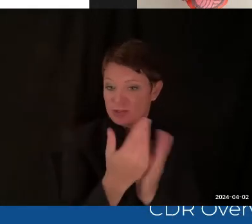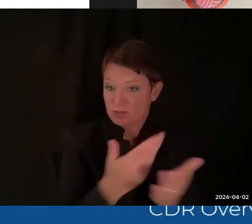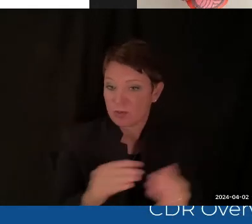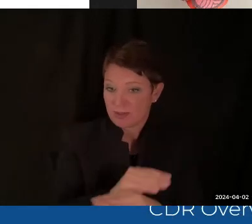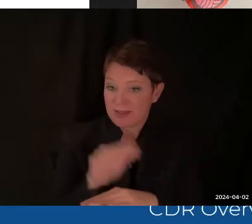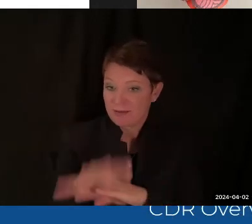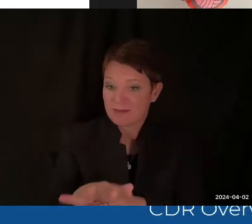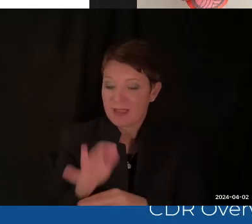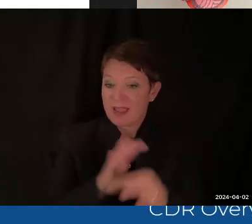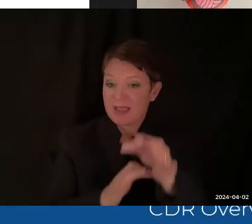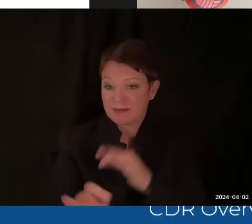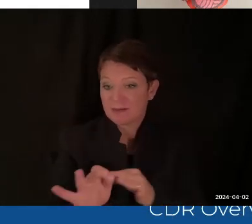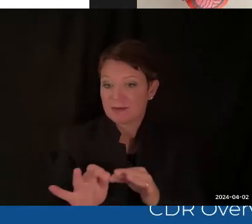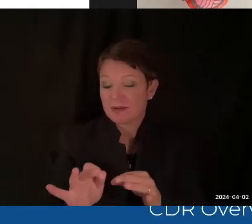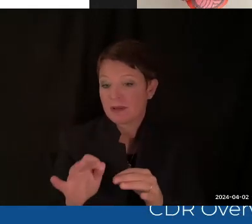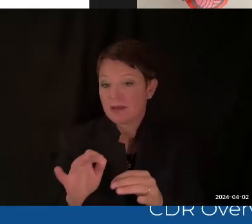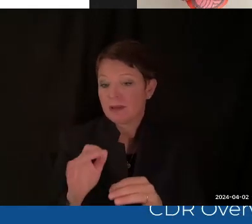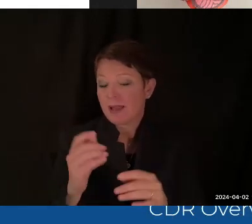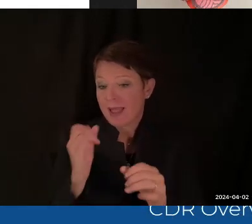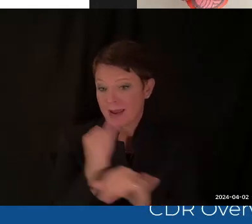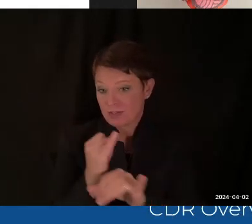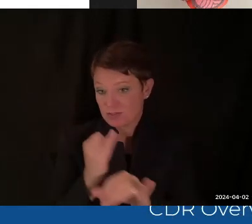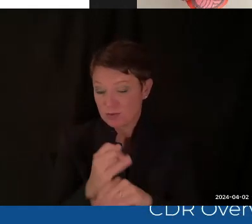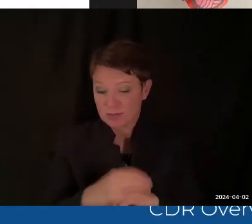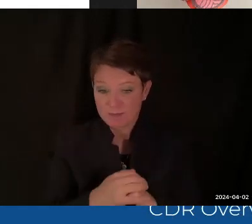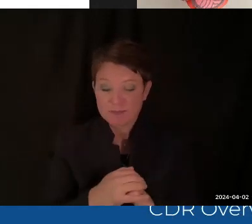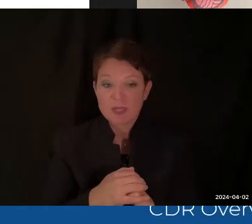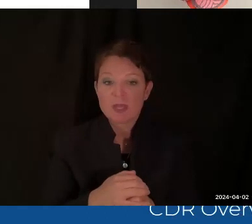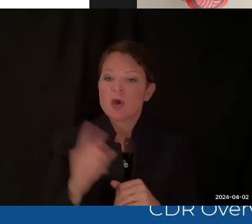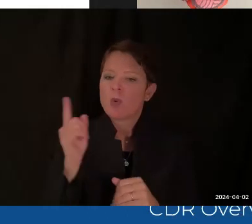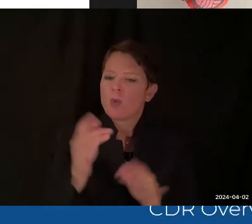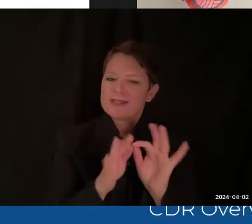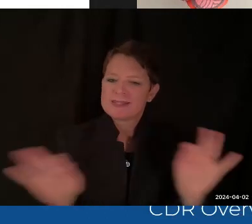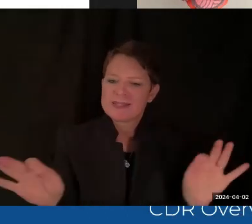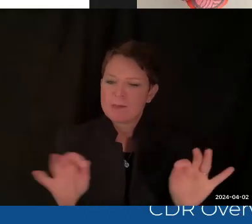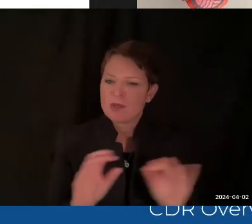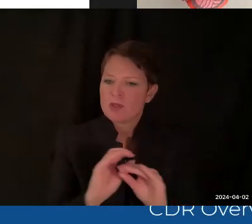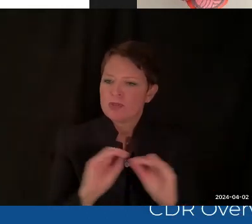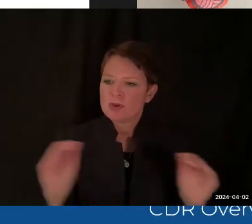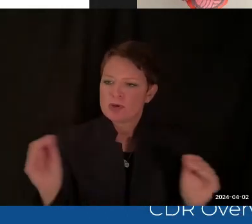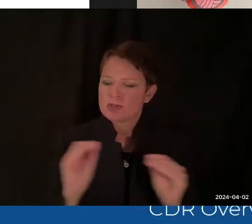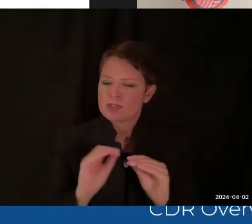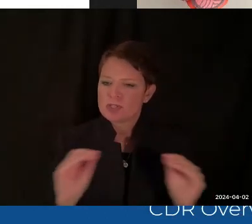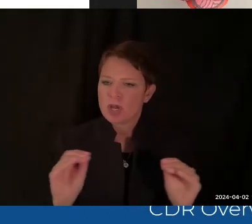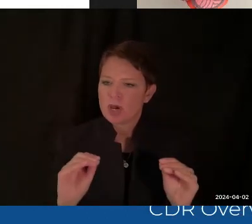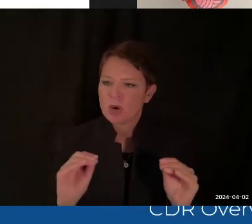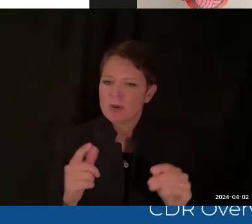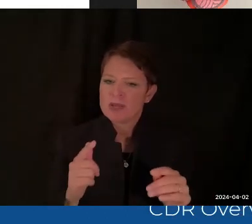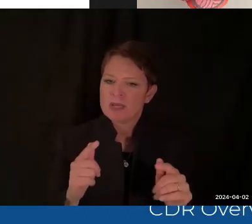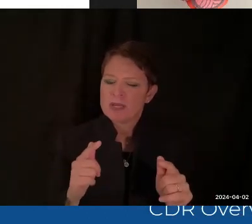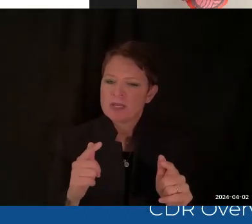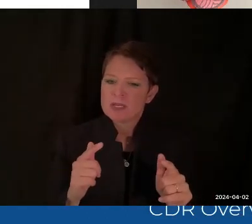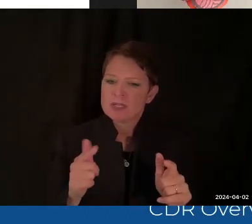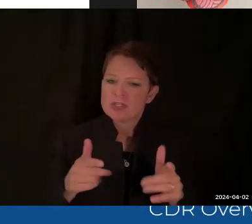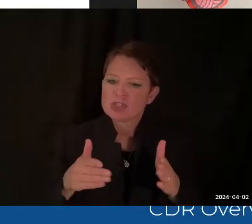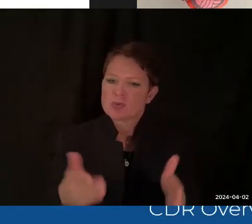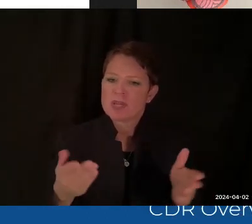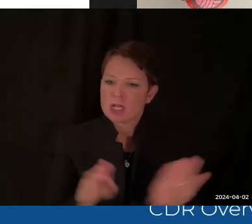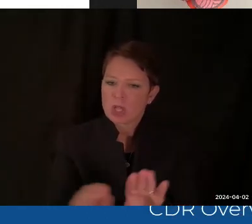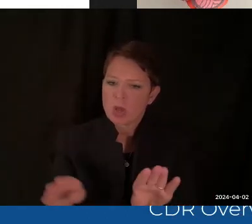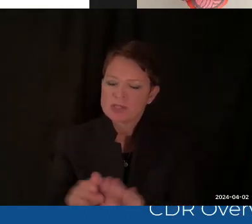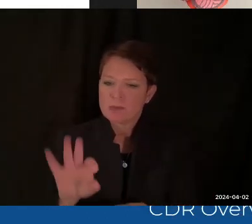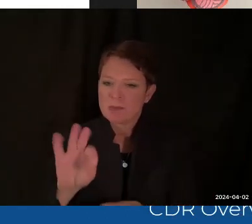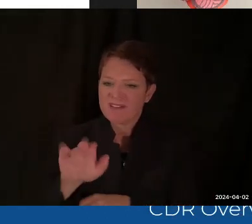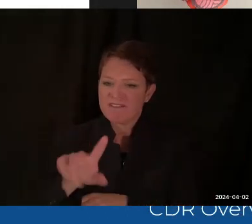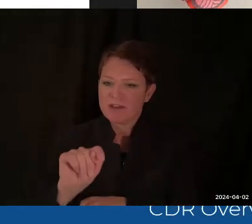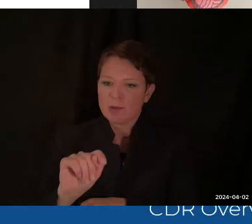and substitution effects. Now, there was a statement that there were no street closings imminent, but actually Filbert Street